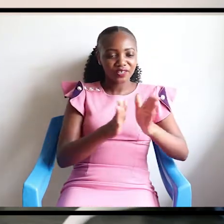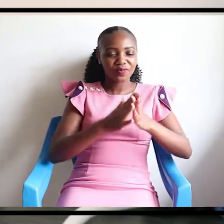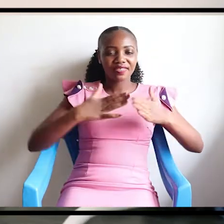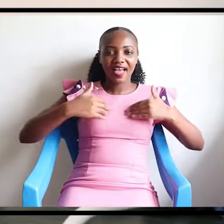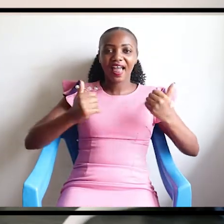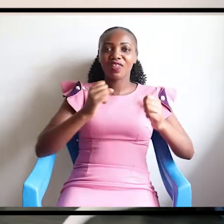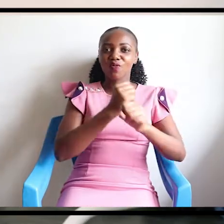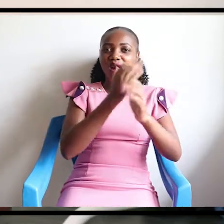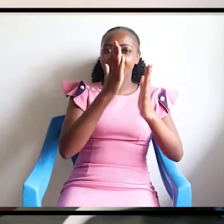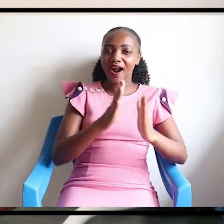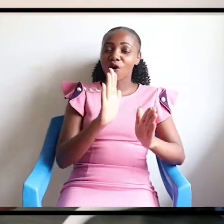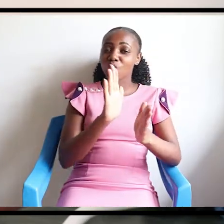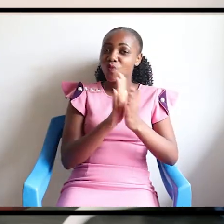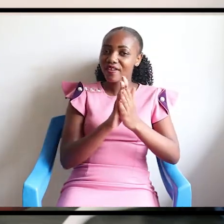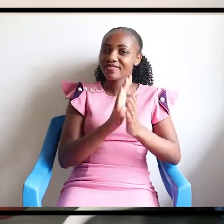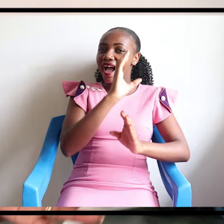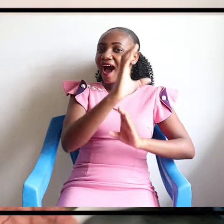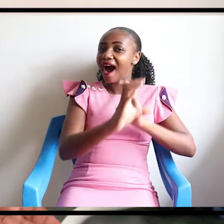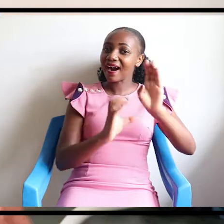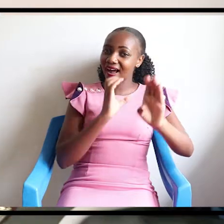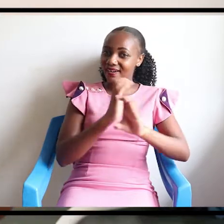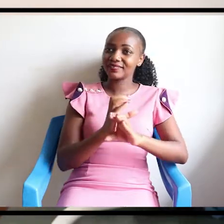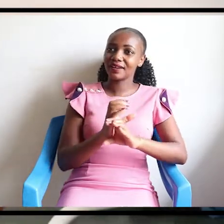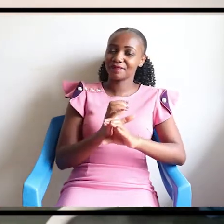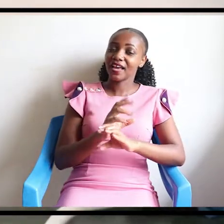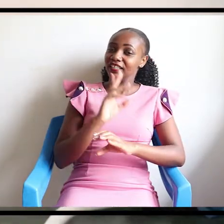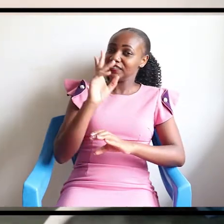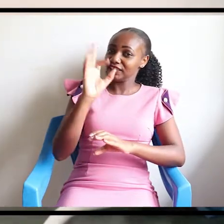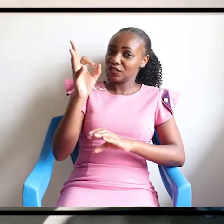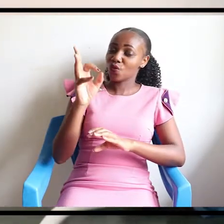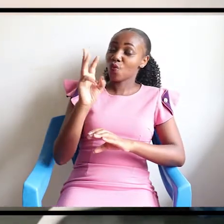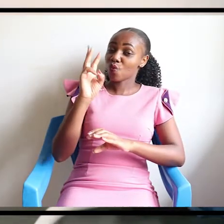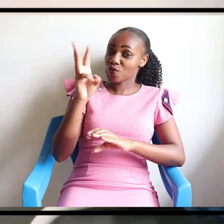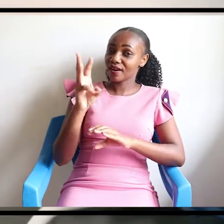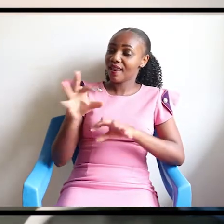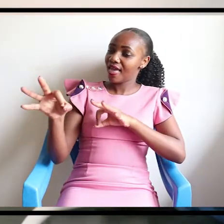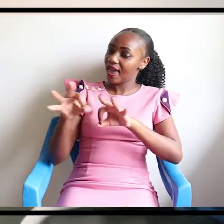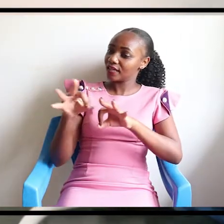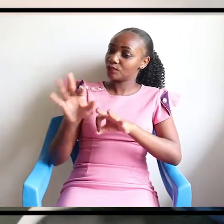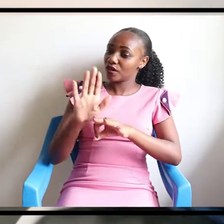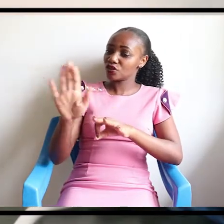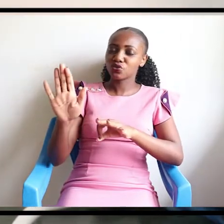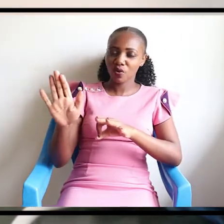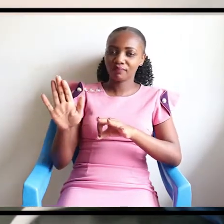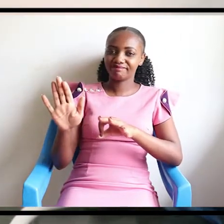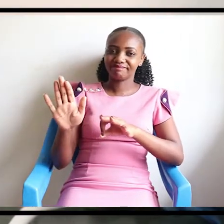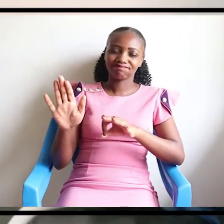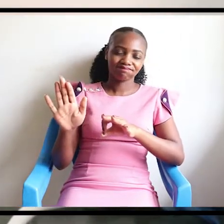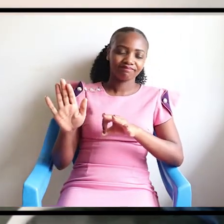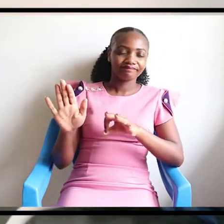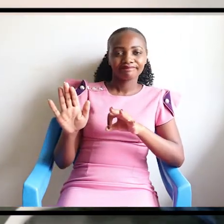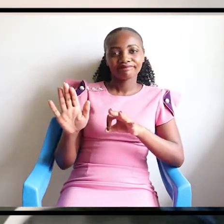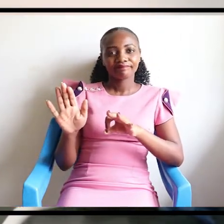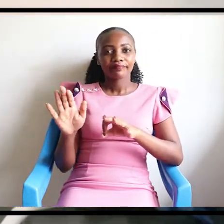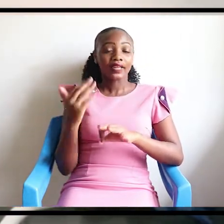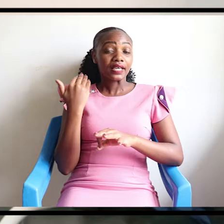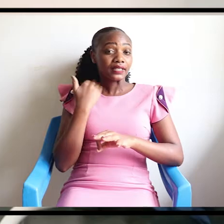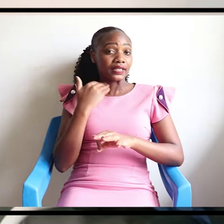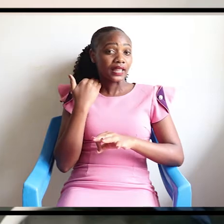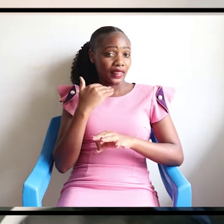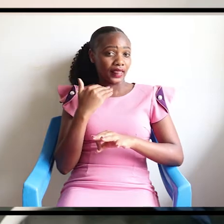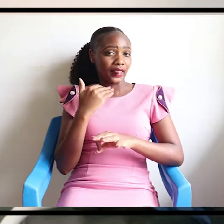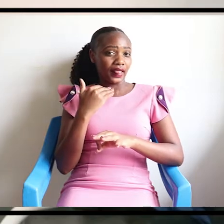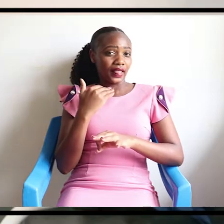with a calendar. She'll explain to you your most active. You'll tell her how your cycle is, and she'll be